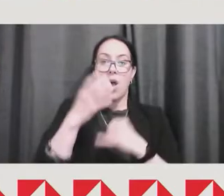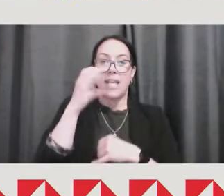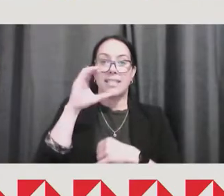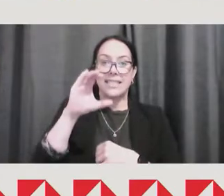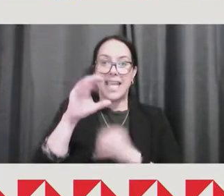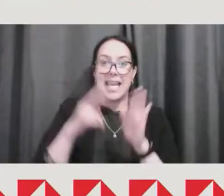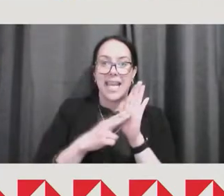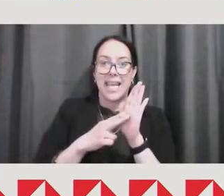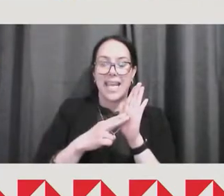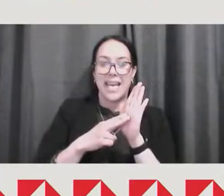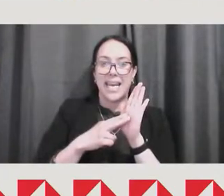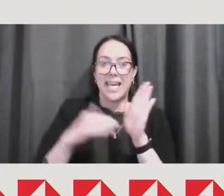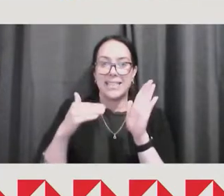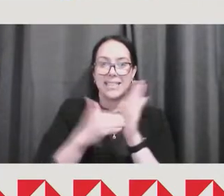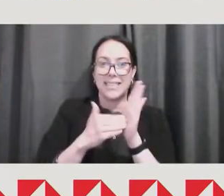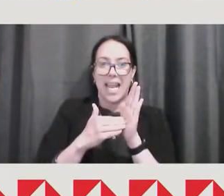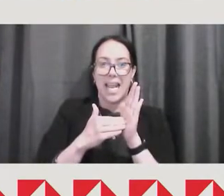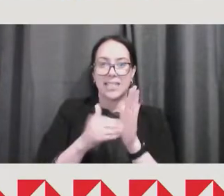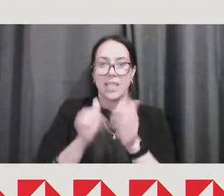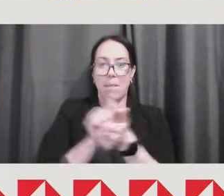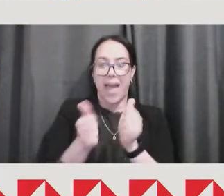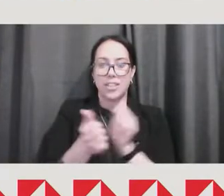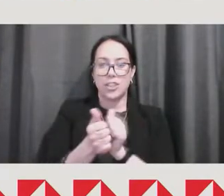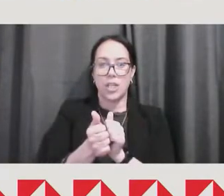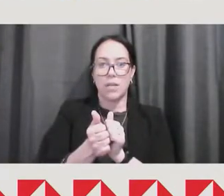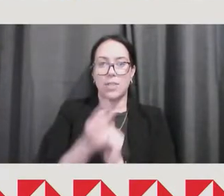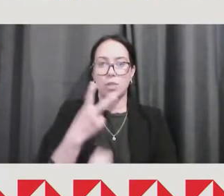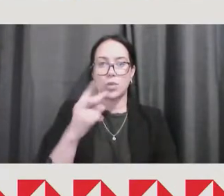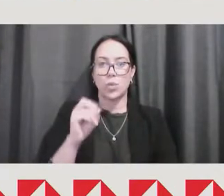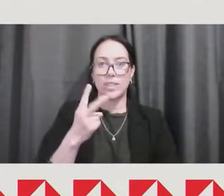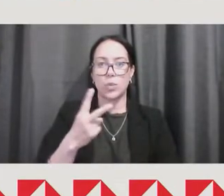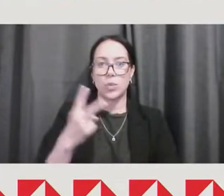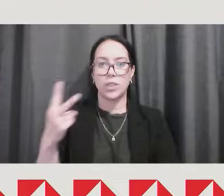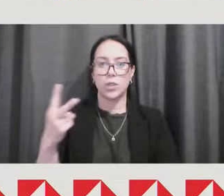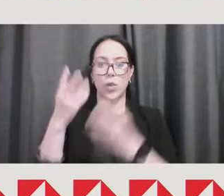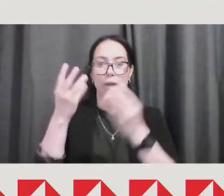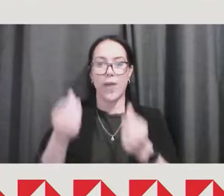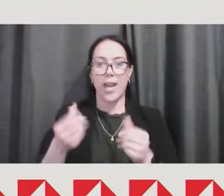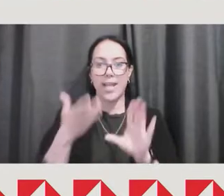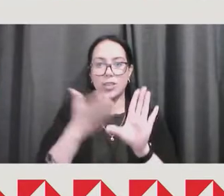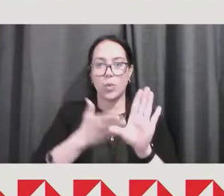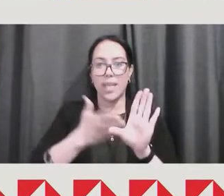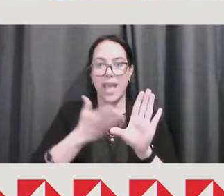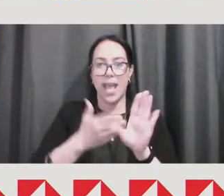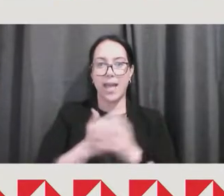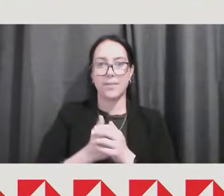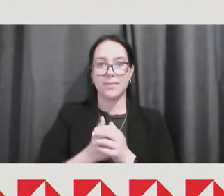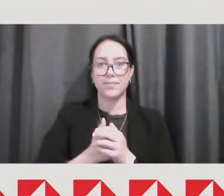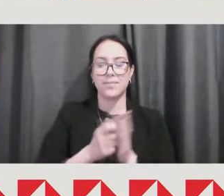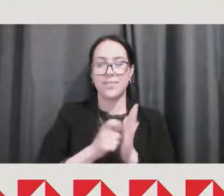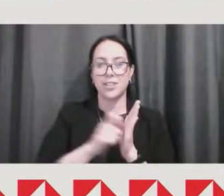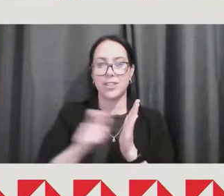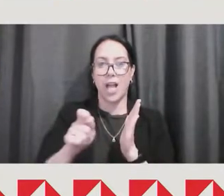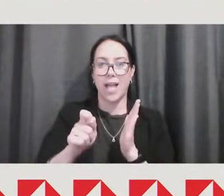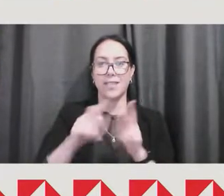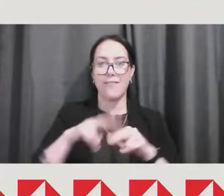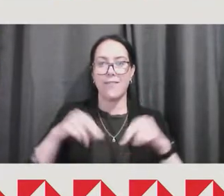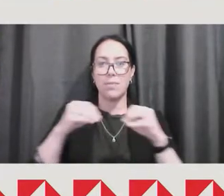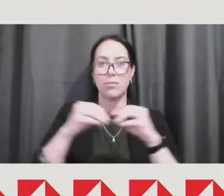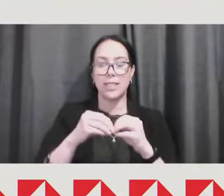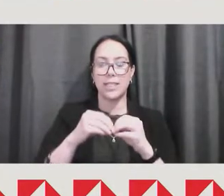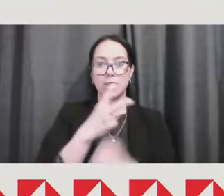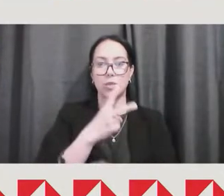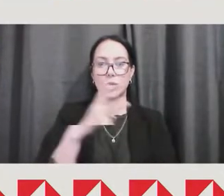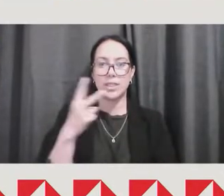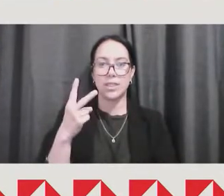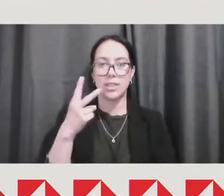this was in the 2122 Financial year right so I need to um signed in February 22. so what this looks like